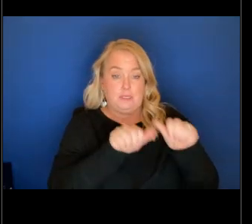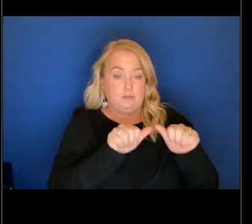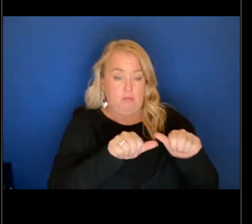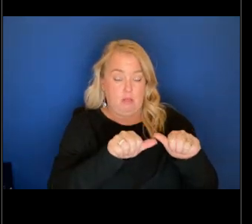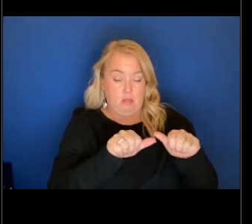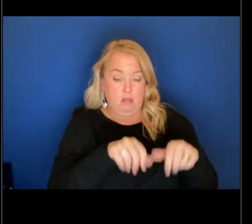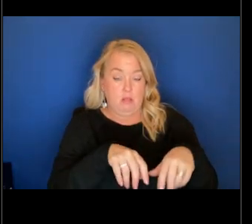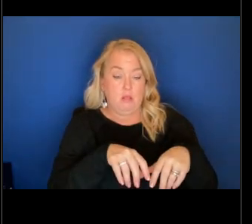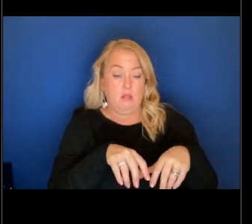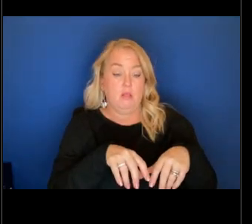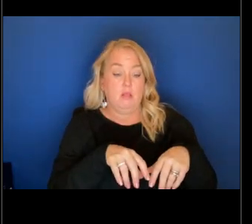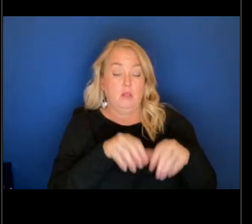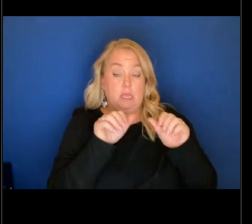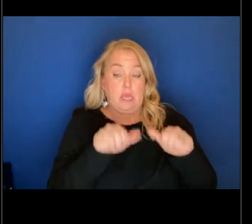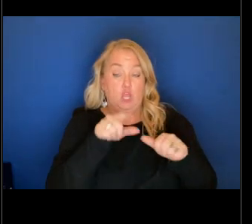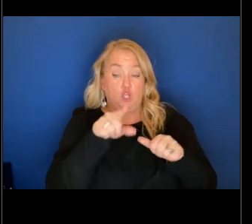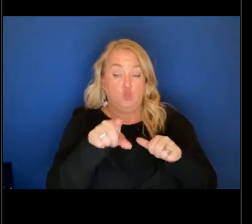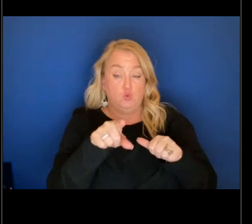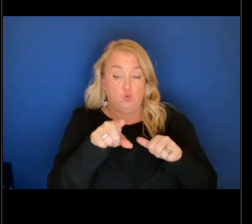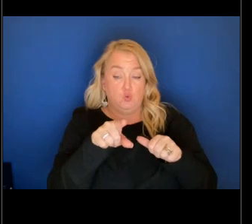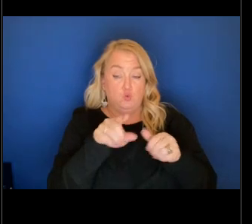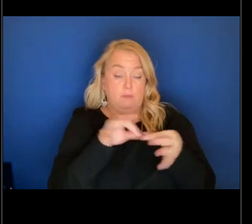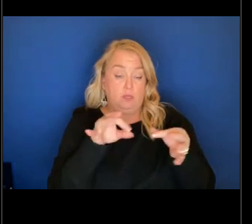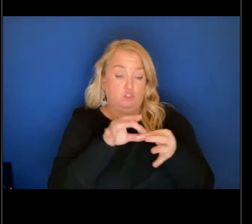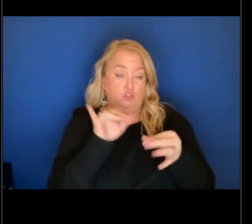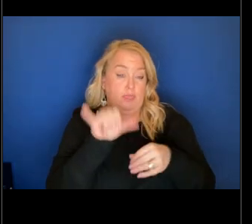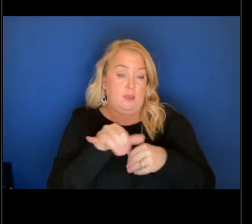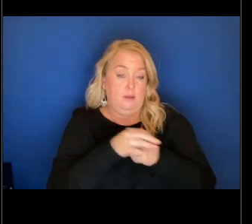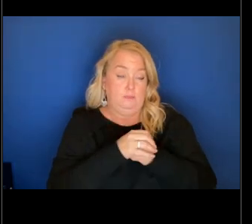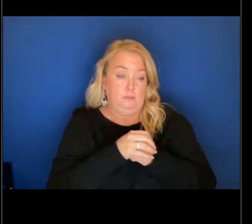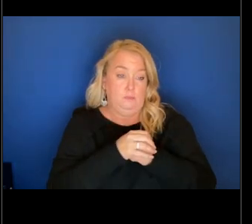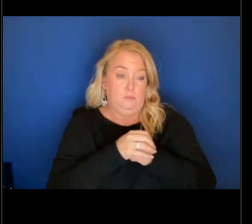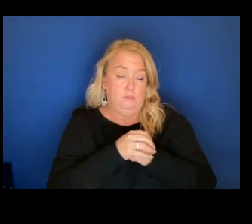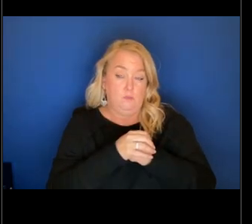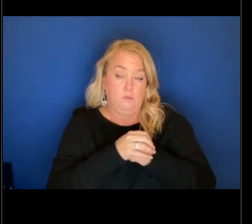reach. Could you please address this condition?